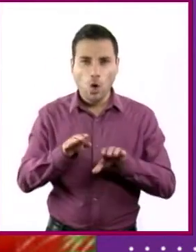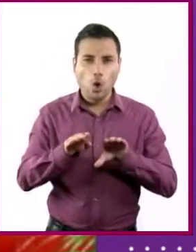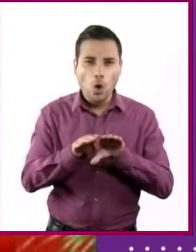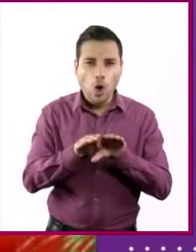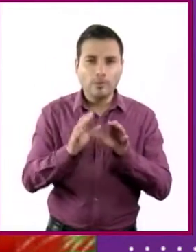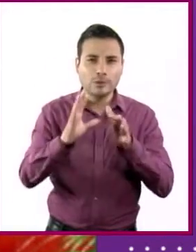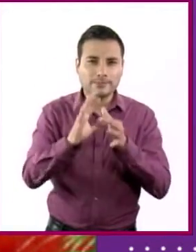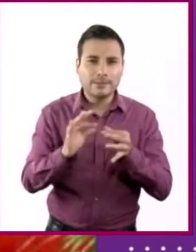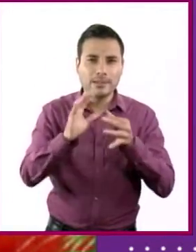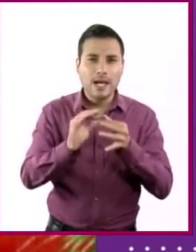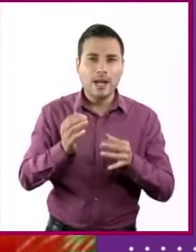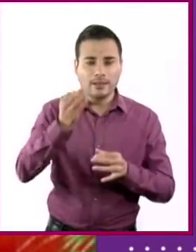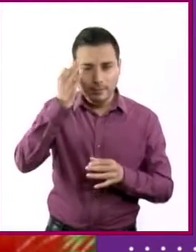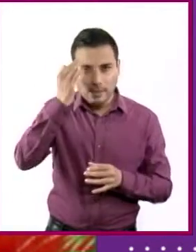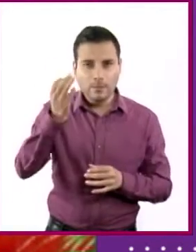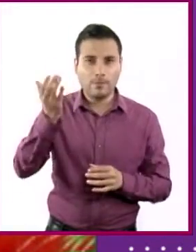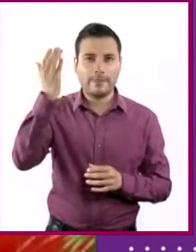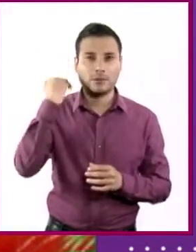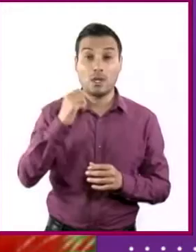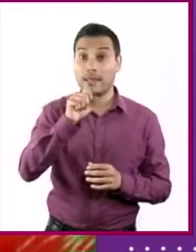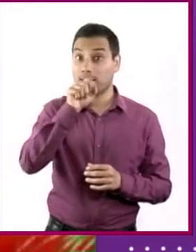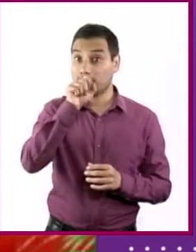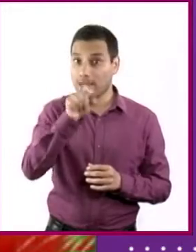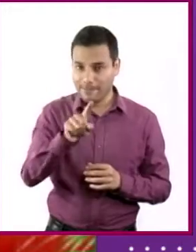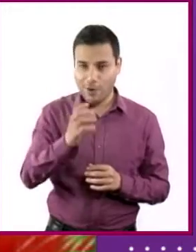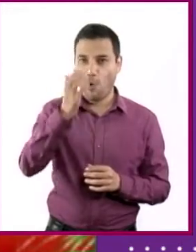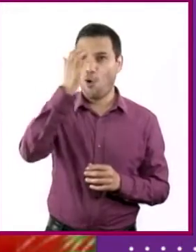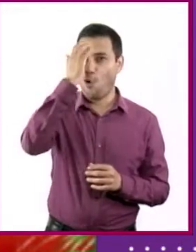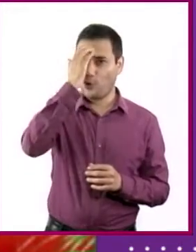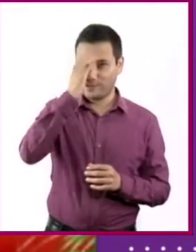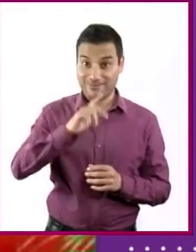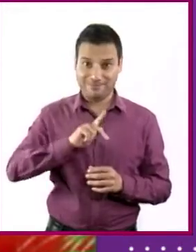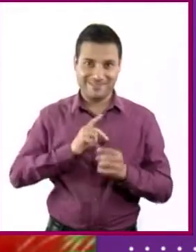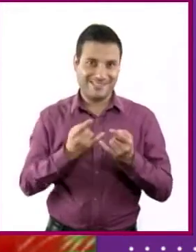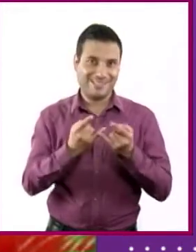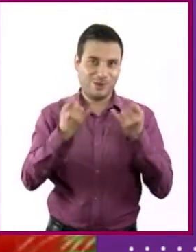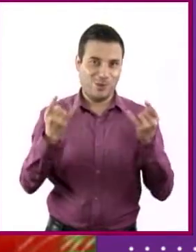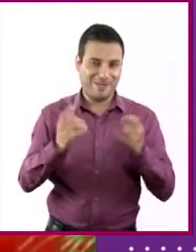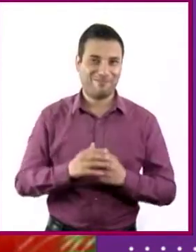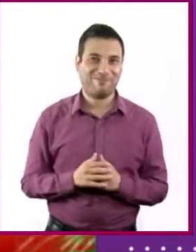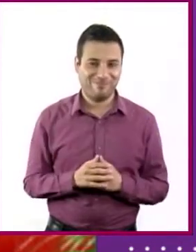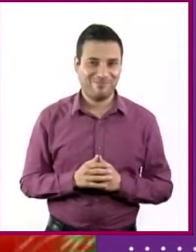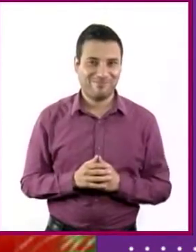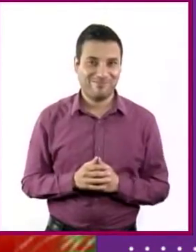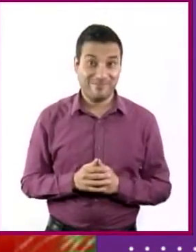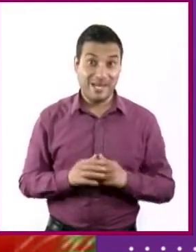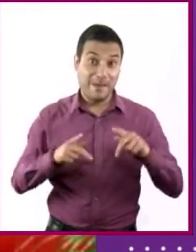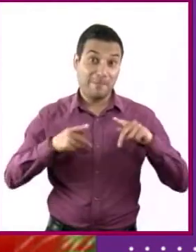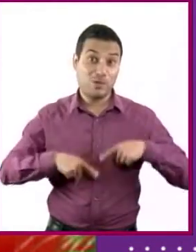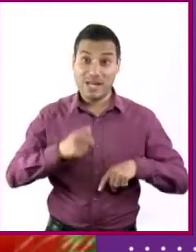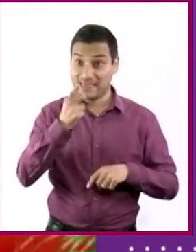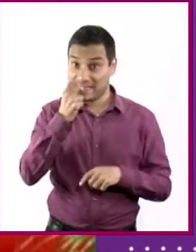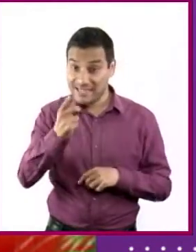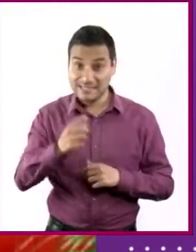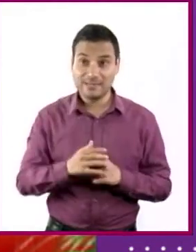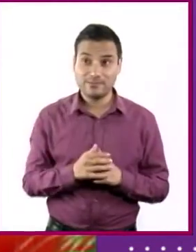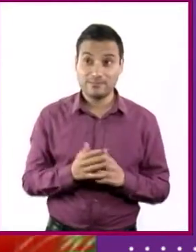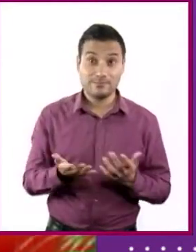también volvemos la vista atrás para conocer mejor quiénes somos. Como dicen, si nadie se opone,